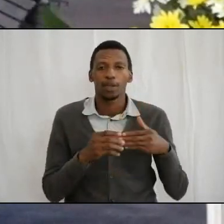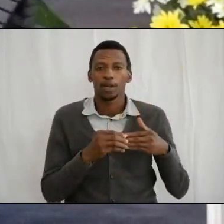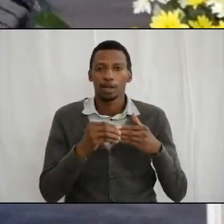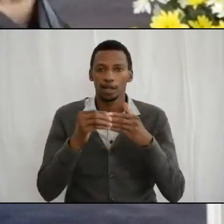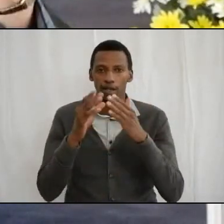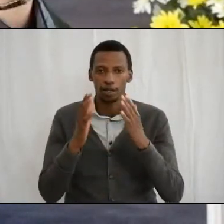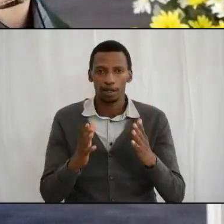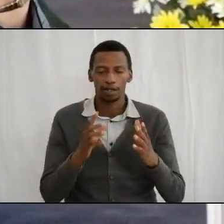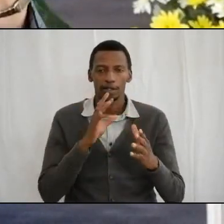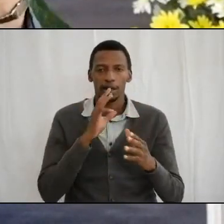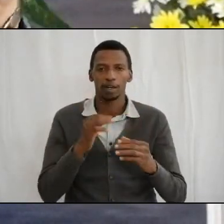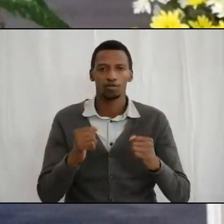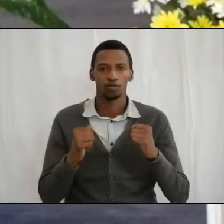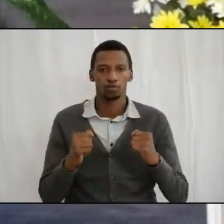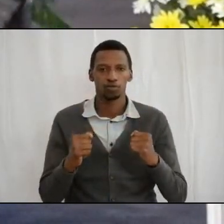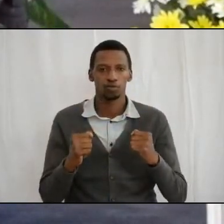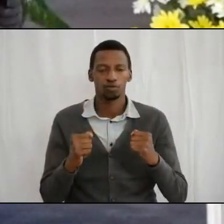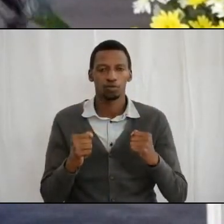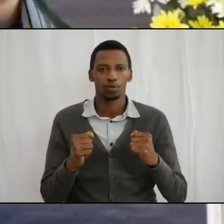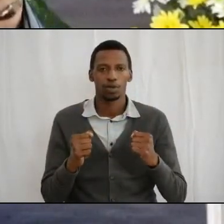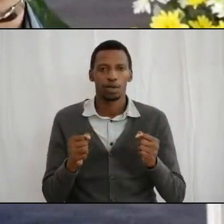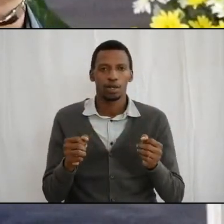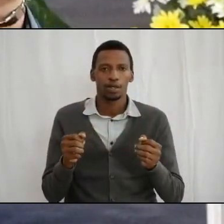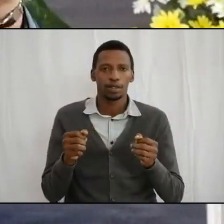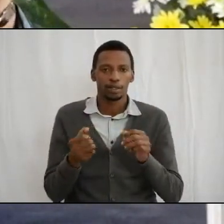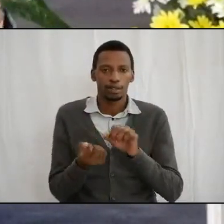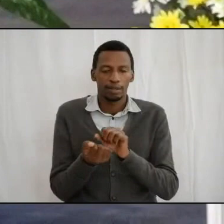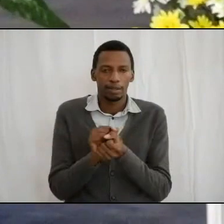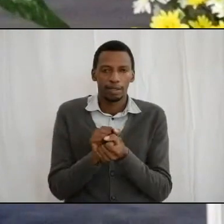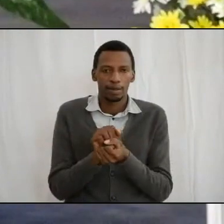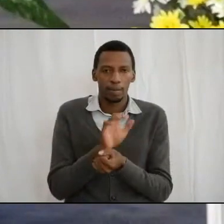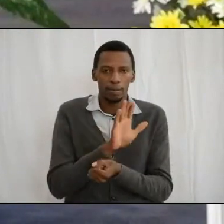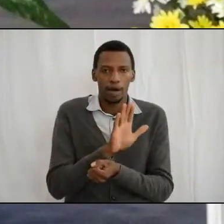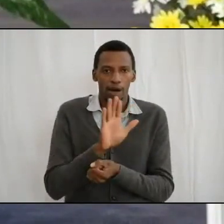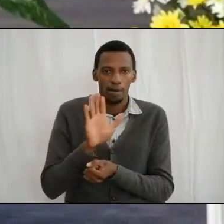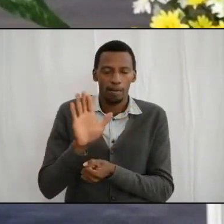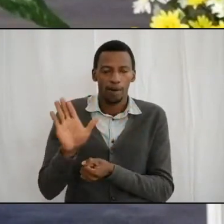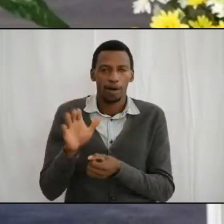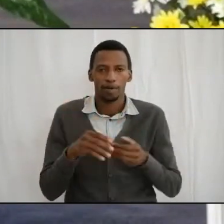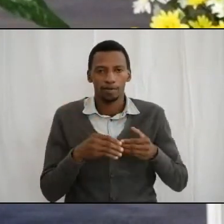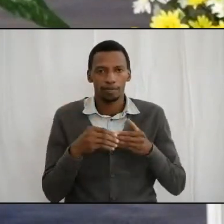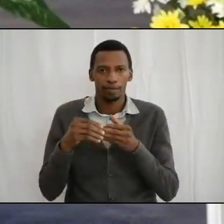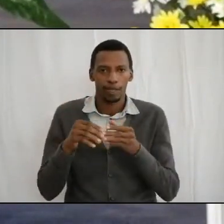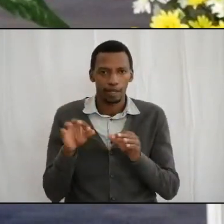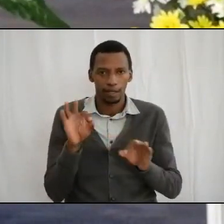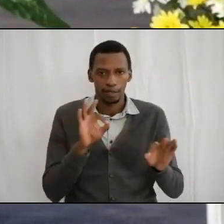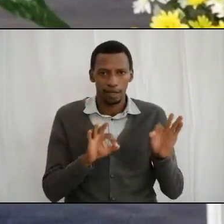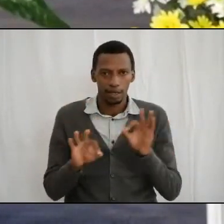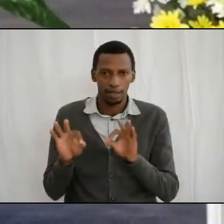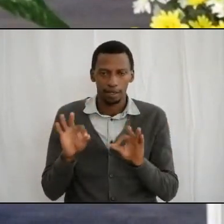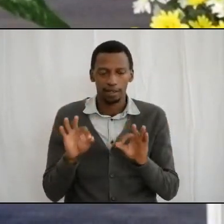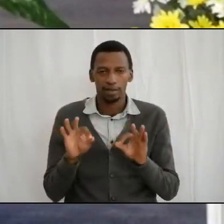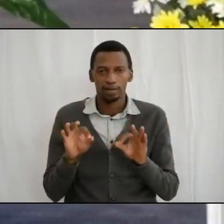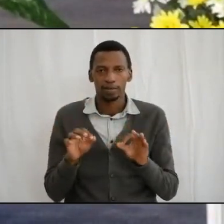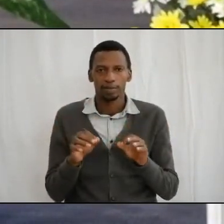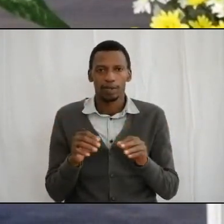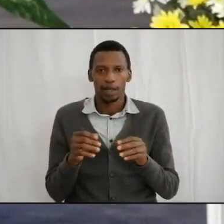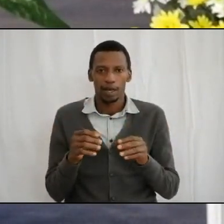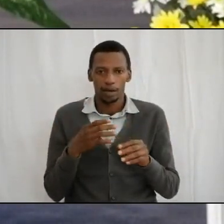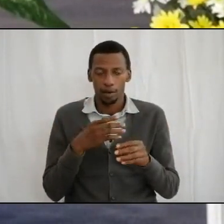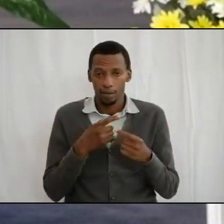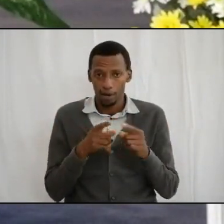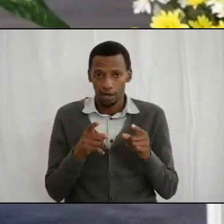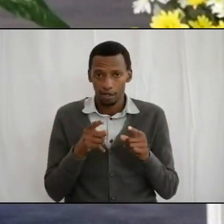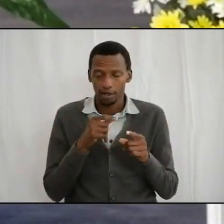They are reinventing themselves. They change their leadership style. They adapt. But whatever they do,